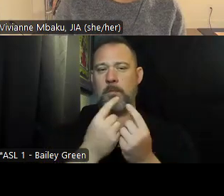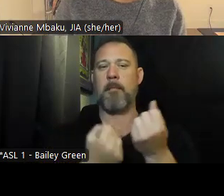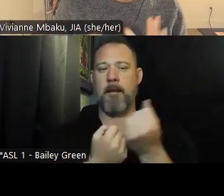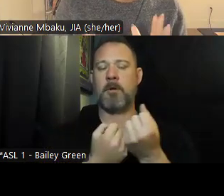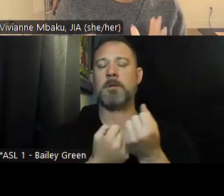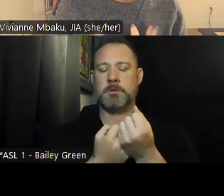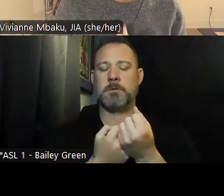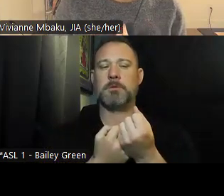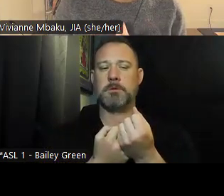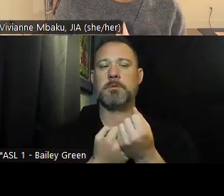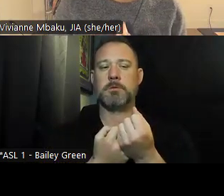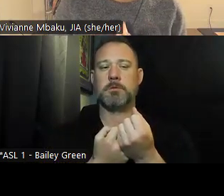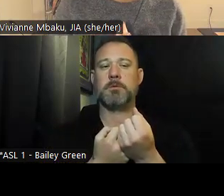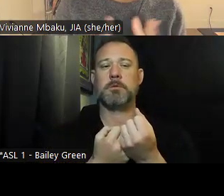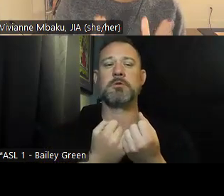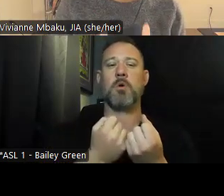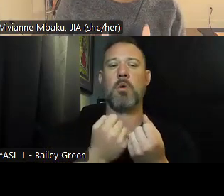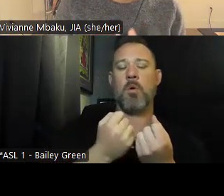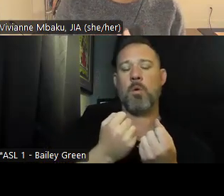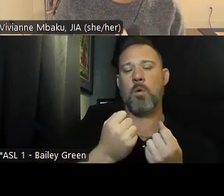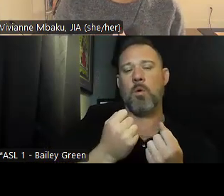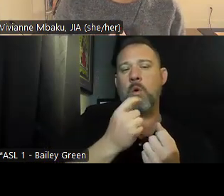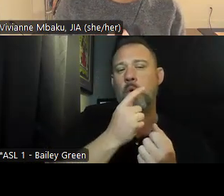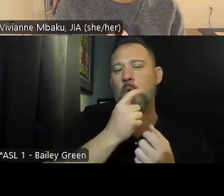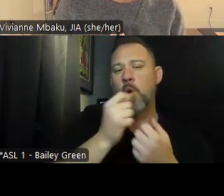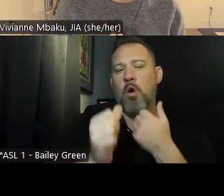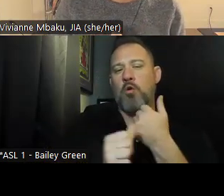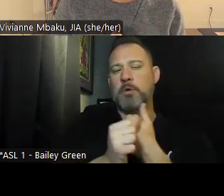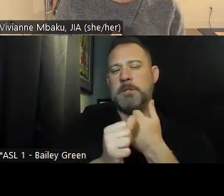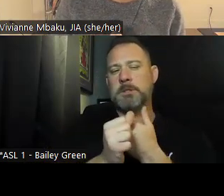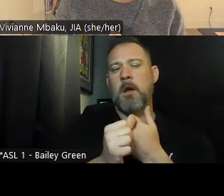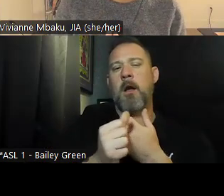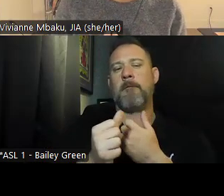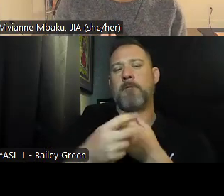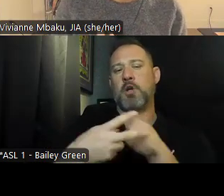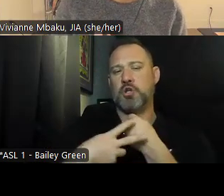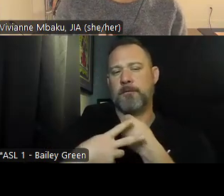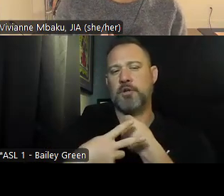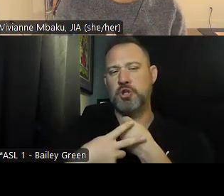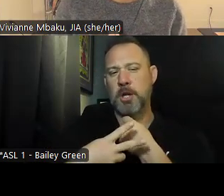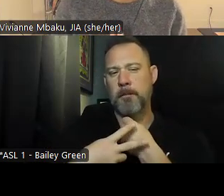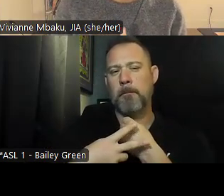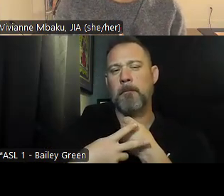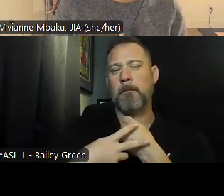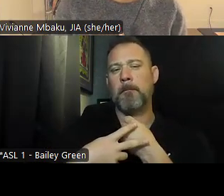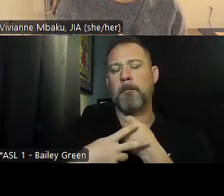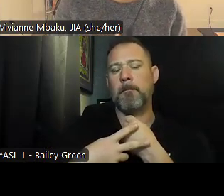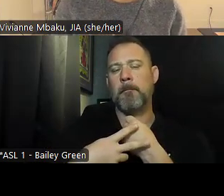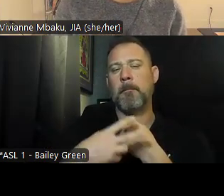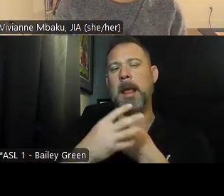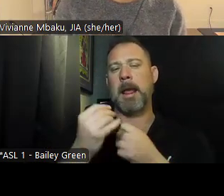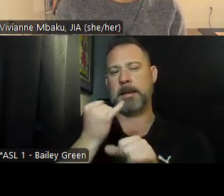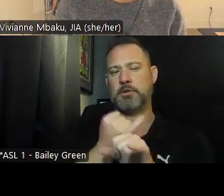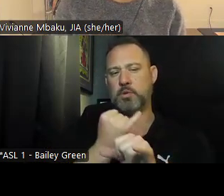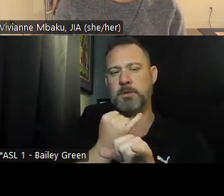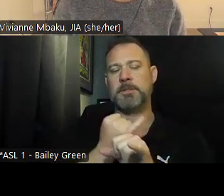advocates. Priority population, that people who are at risk of conservatorship, and then also people who are at risk of